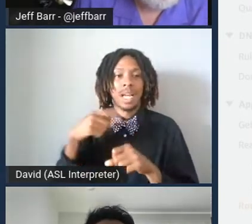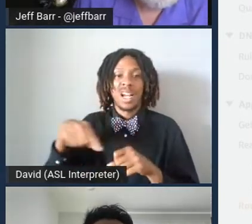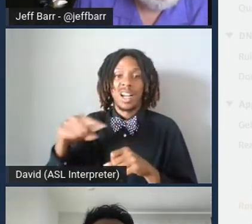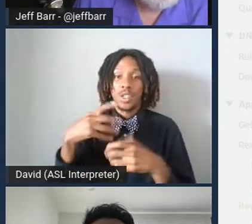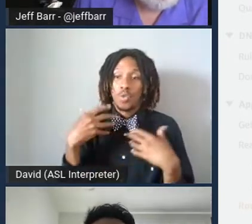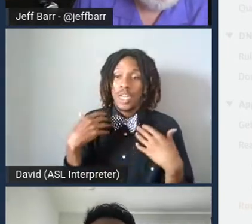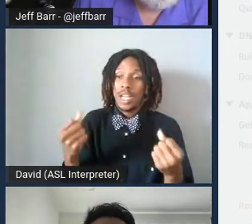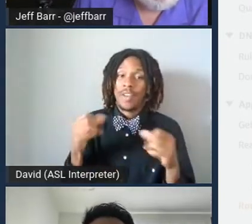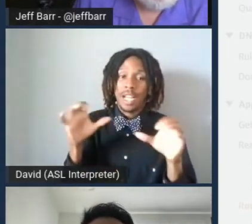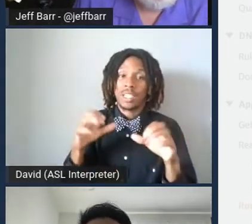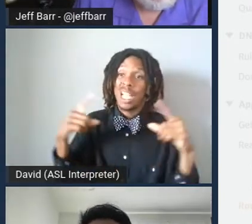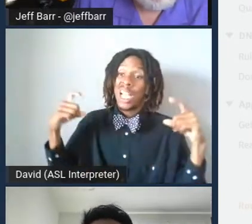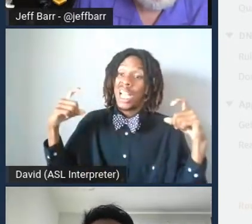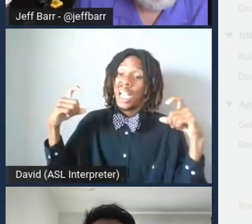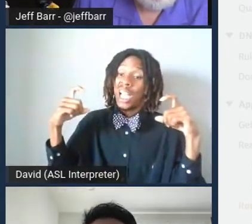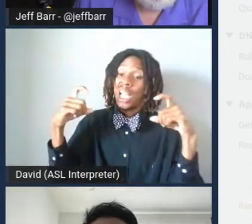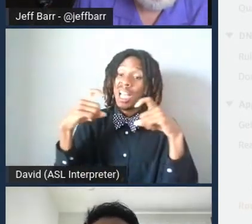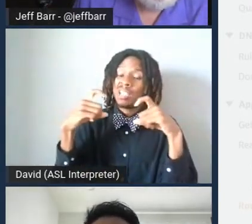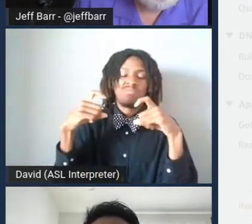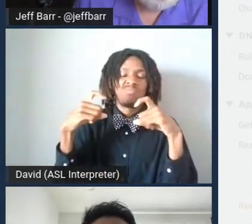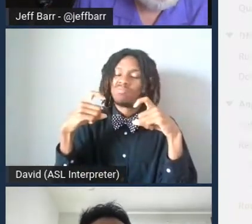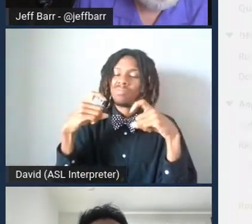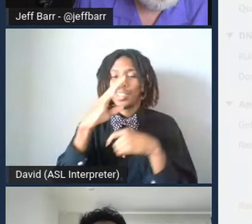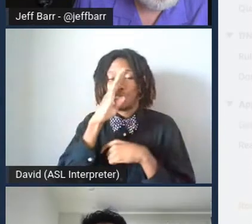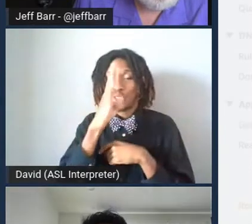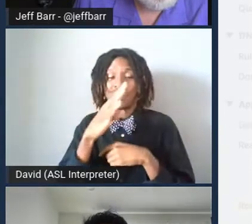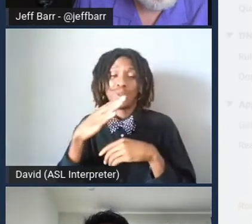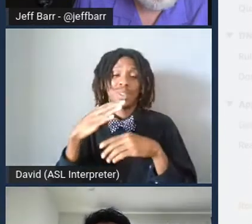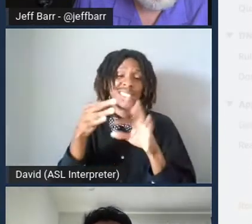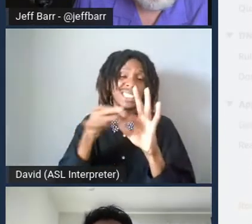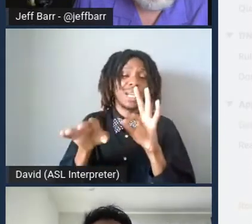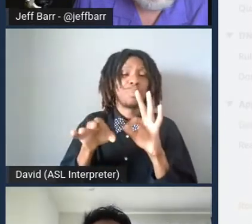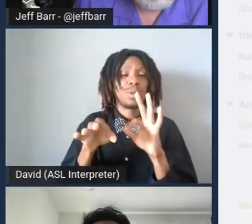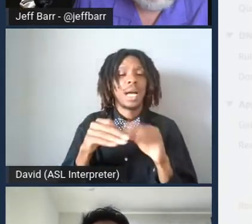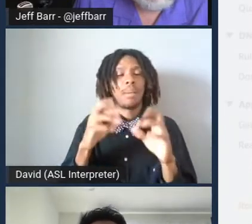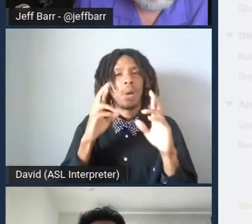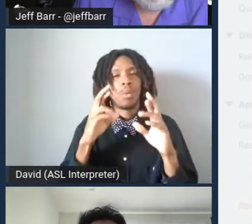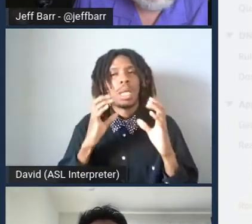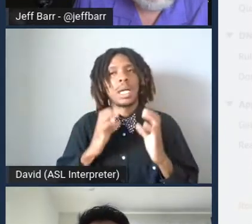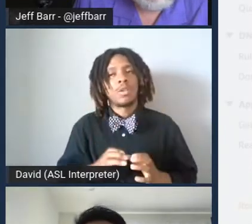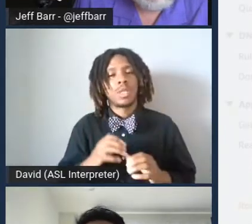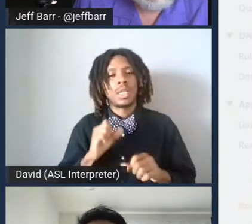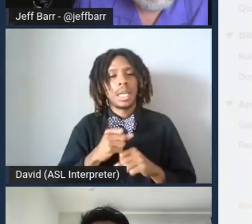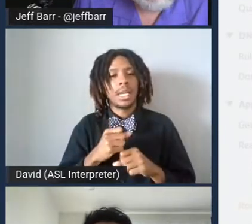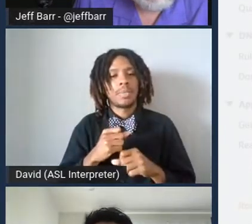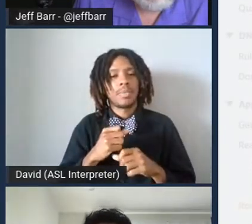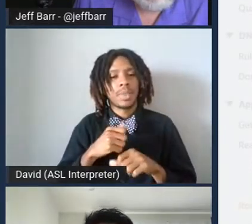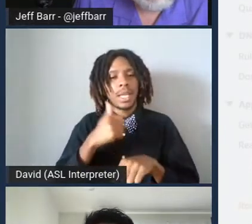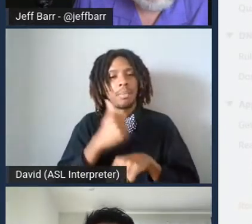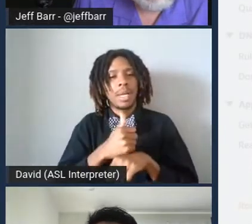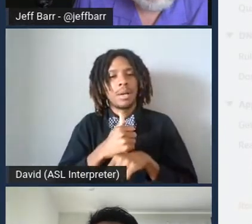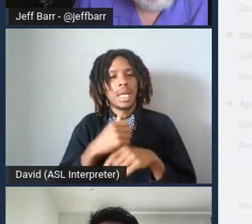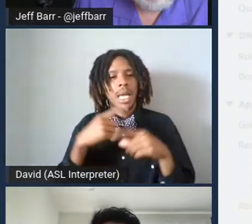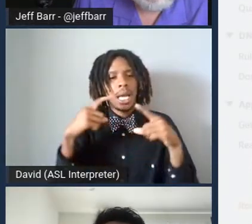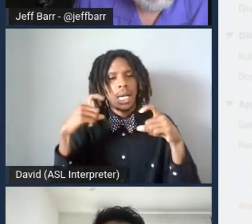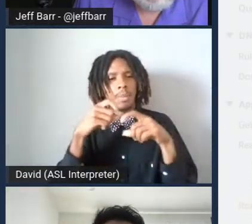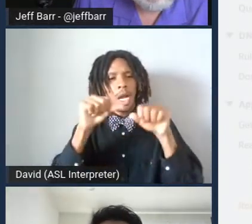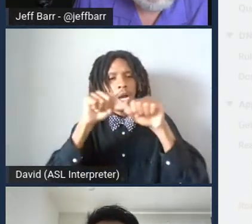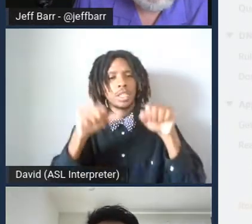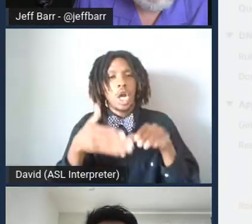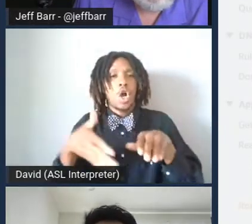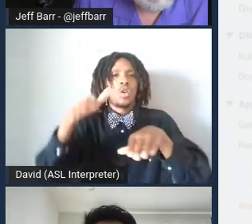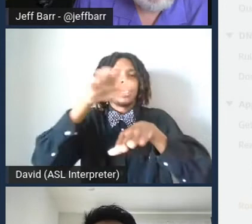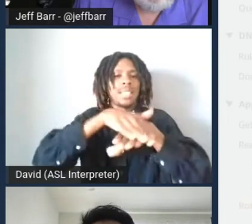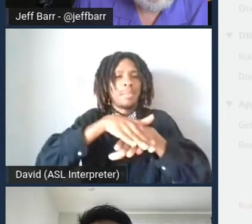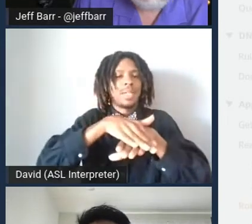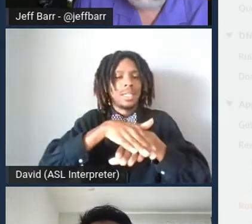actions very easy and straightforward for customers. And I hope the customers can build complicated architecture on top of this. We